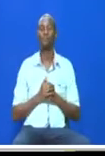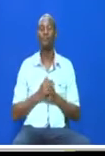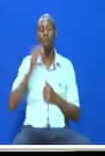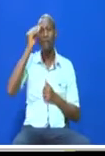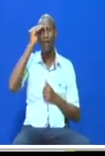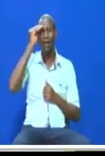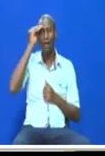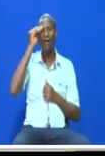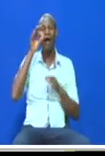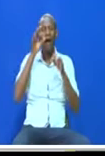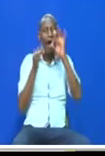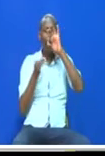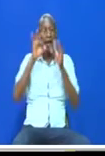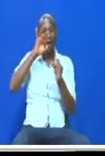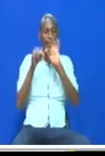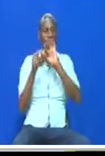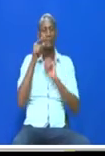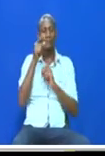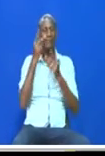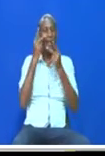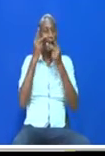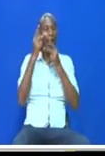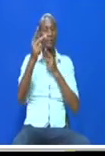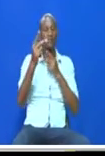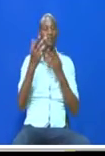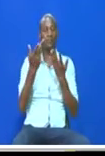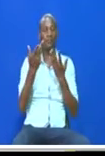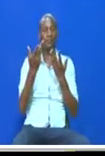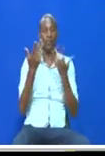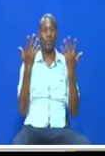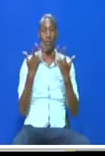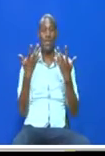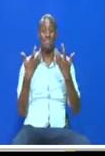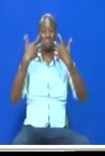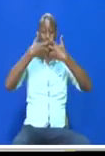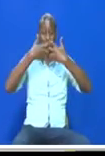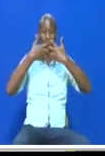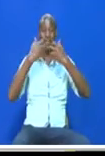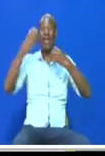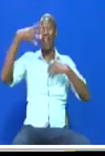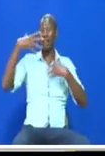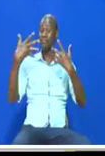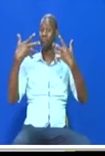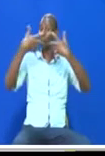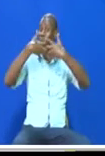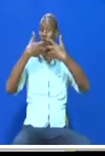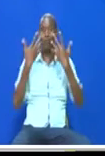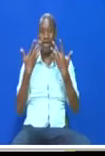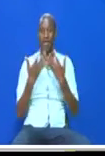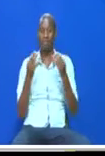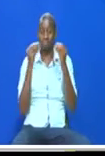Lana, analyze those rays of light and see where they are converging, the point where the rays are meeting.